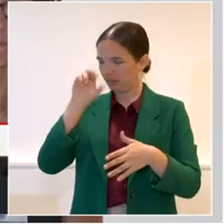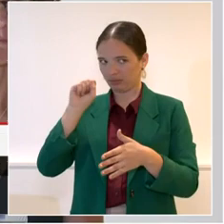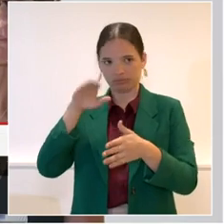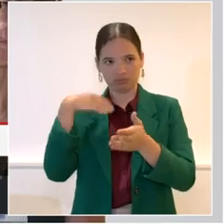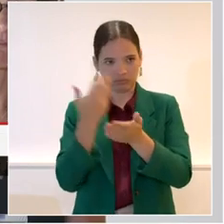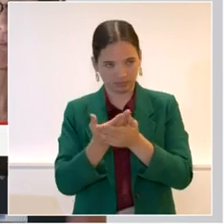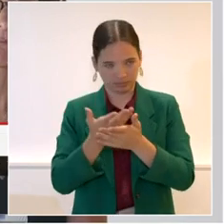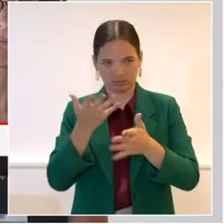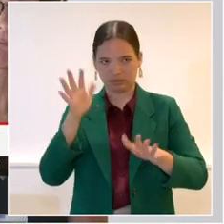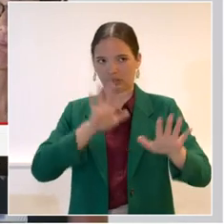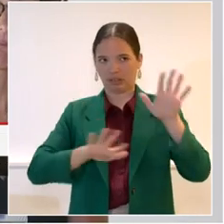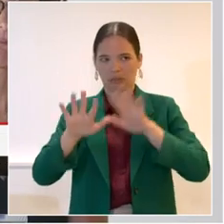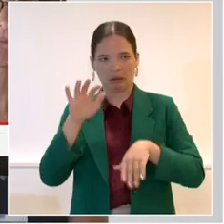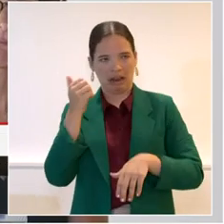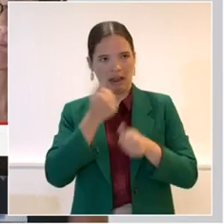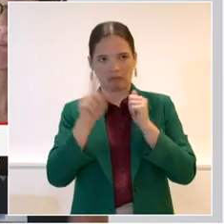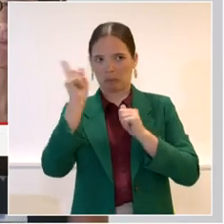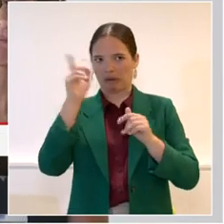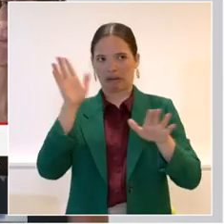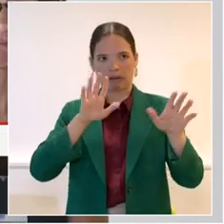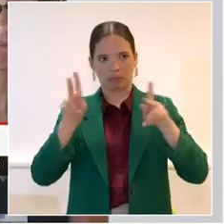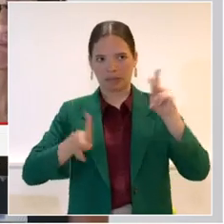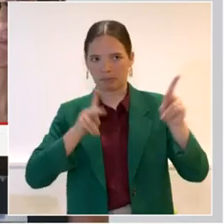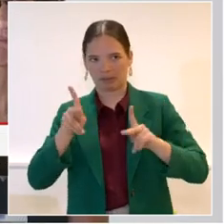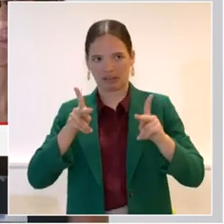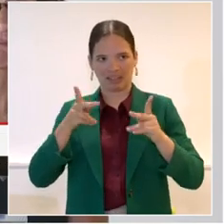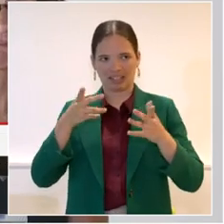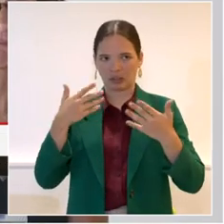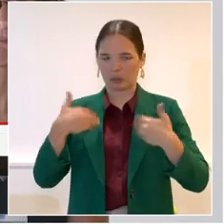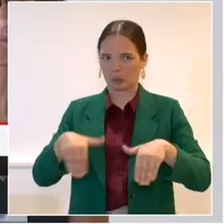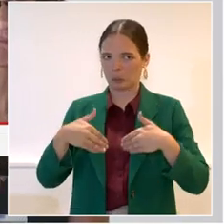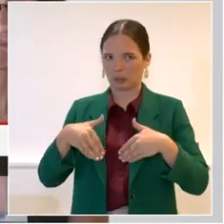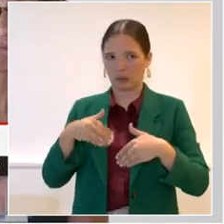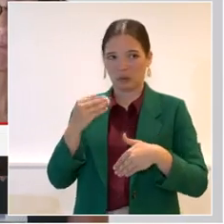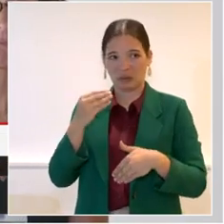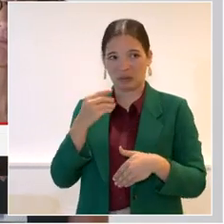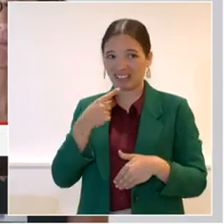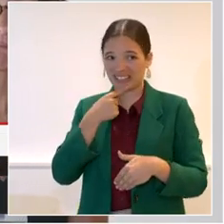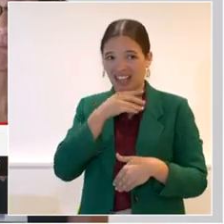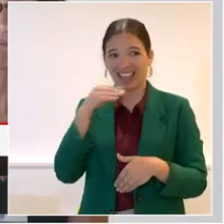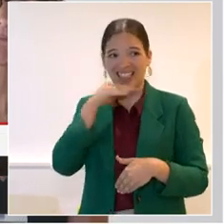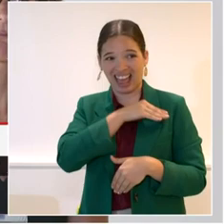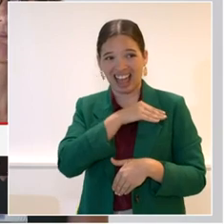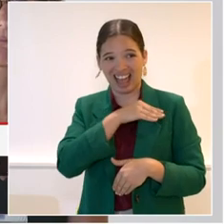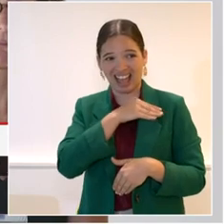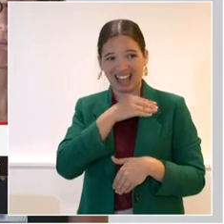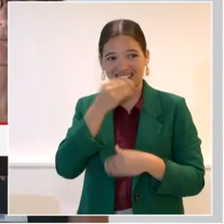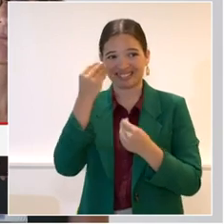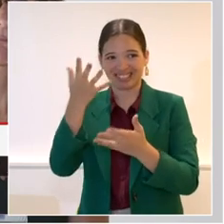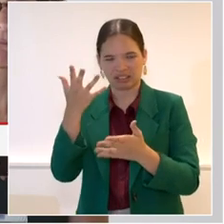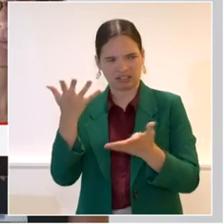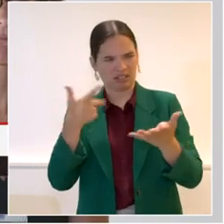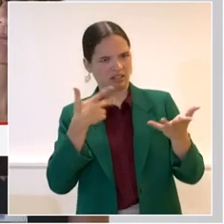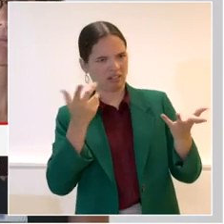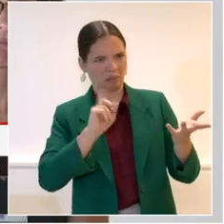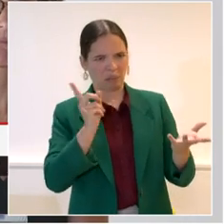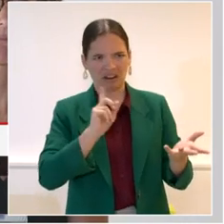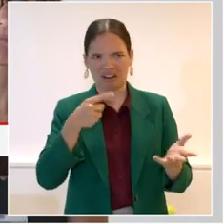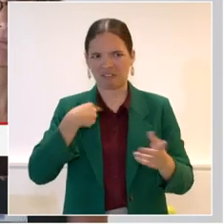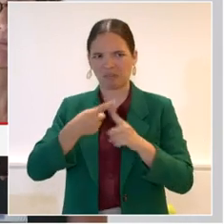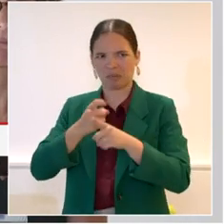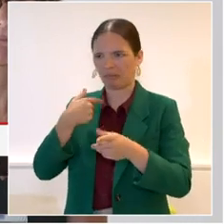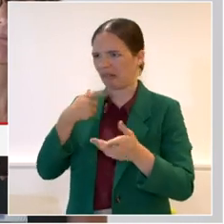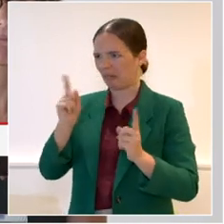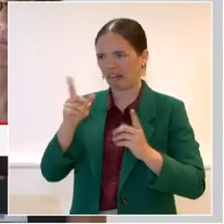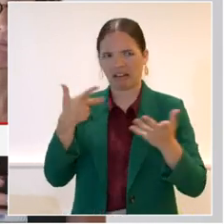people who have been, quite frankly, lied to from where they came from. And so people are confused, they